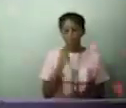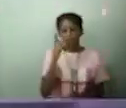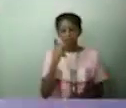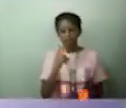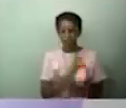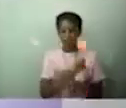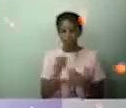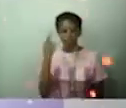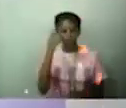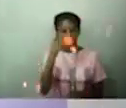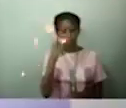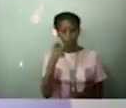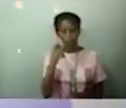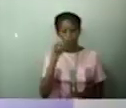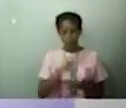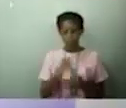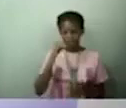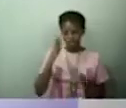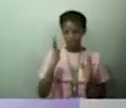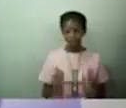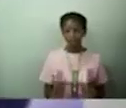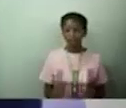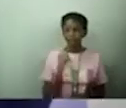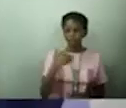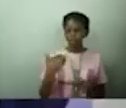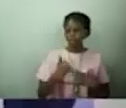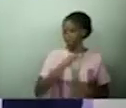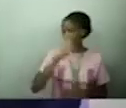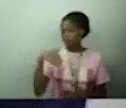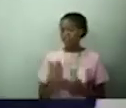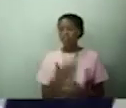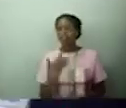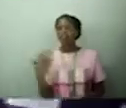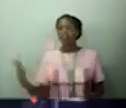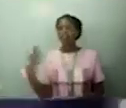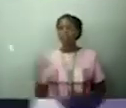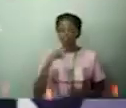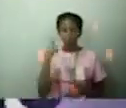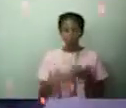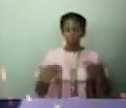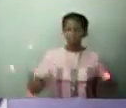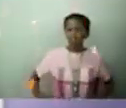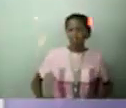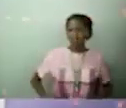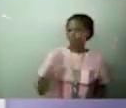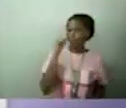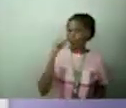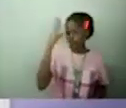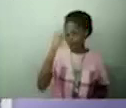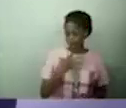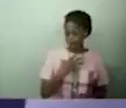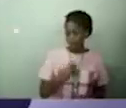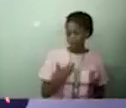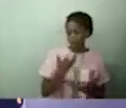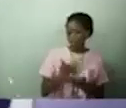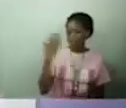I want to make it very plain that this woman has everything that a young person of today would want. There is